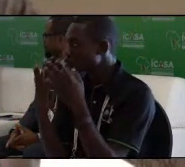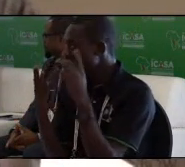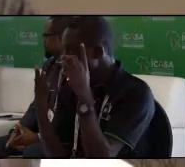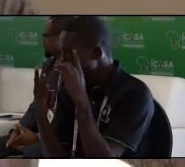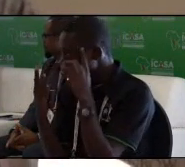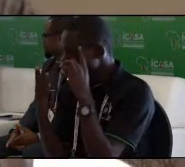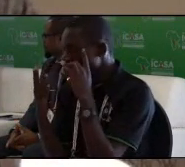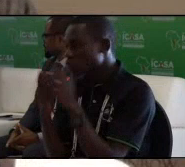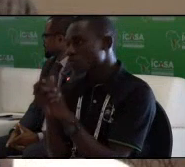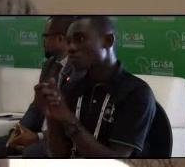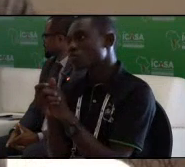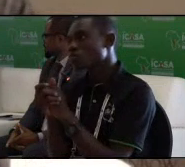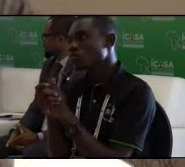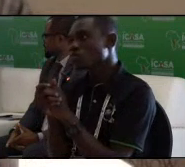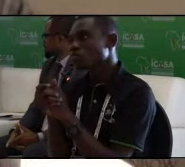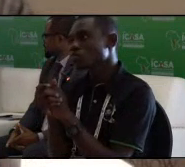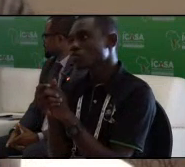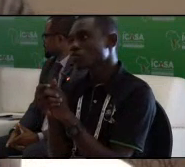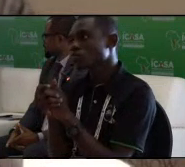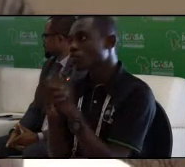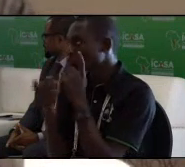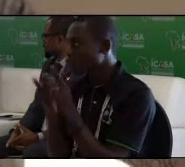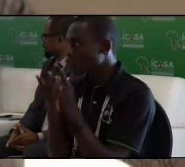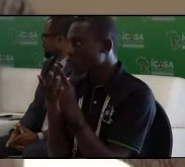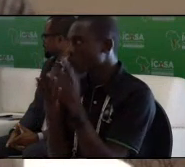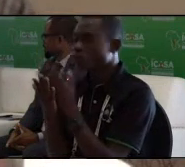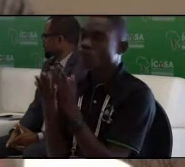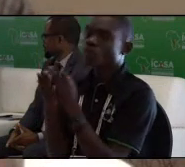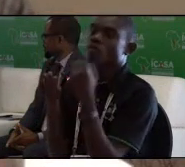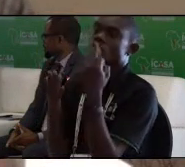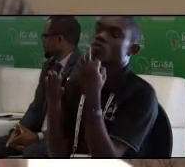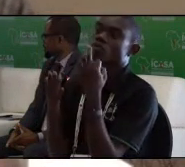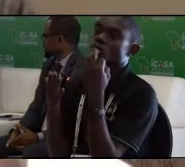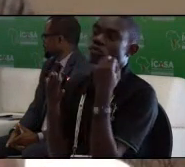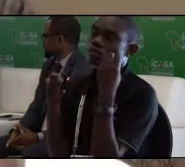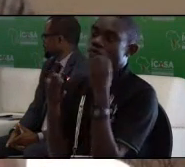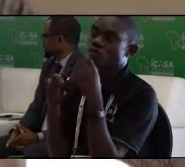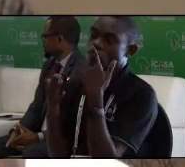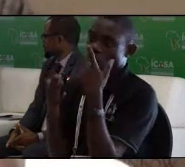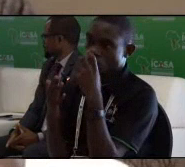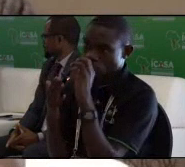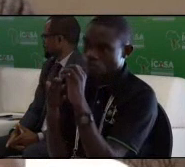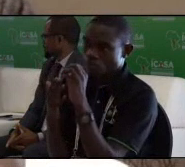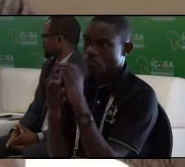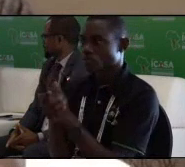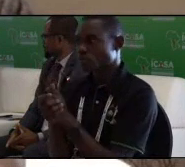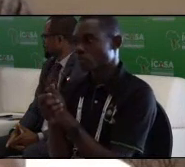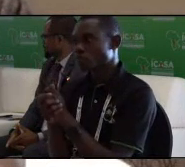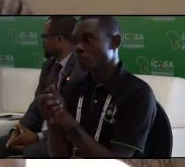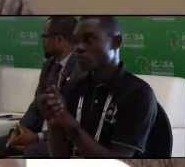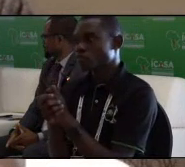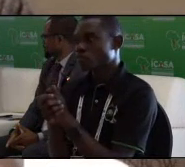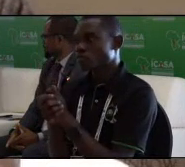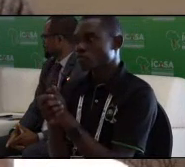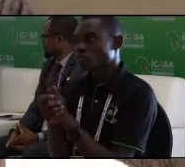a decision to do the split of 30-40, 30-70. Yeah, 30